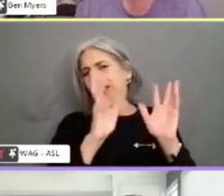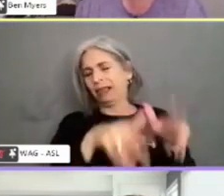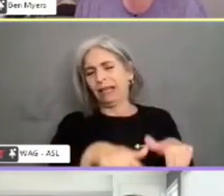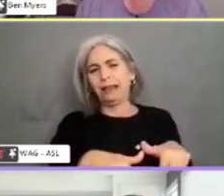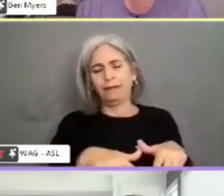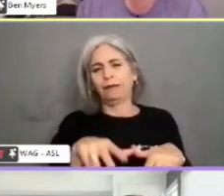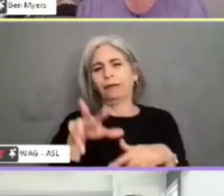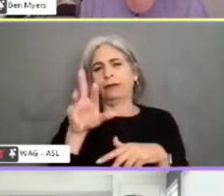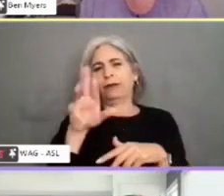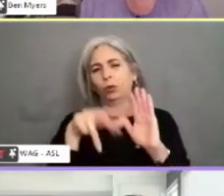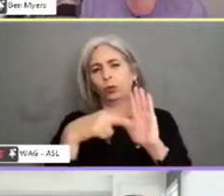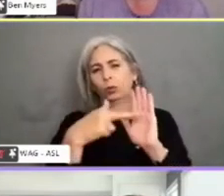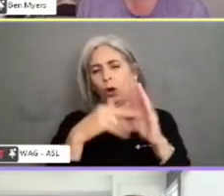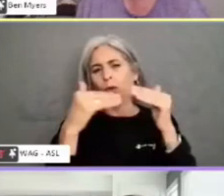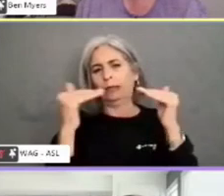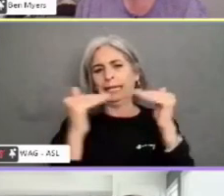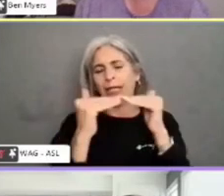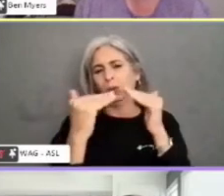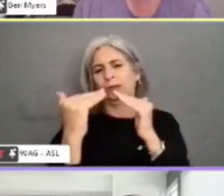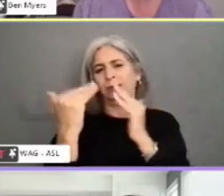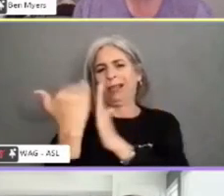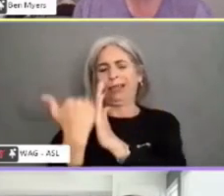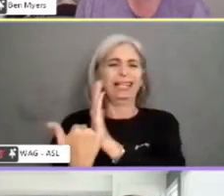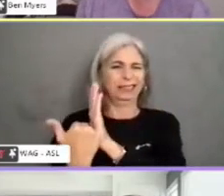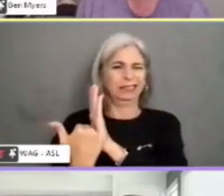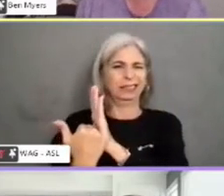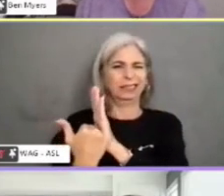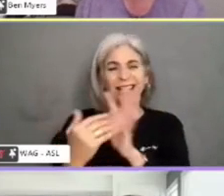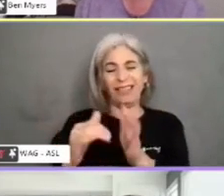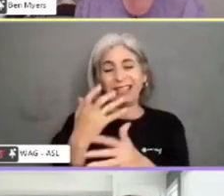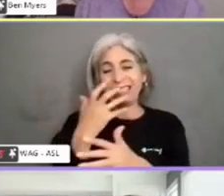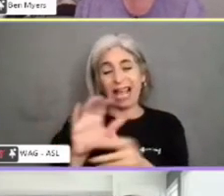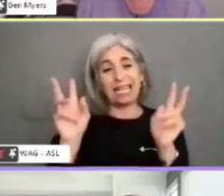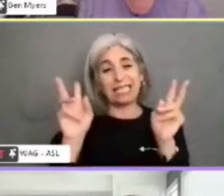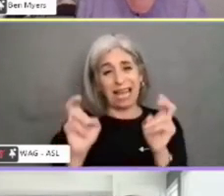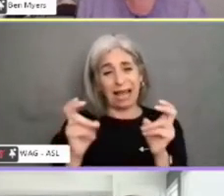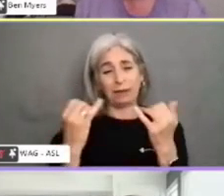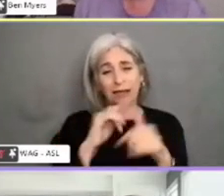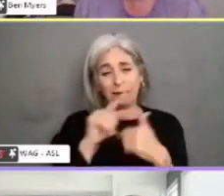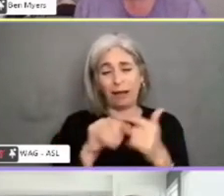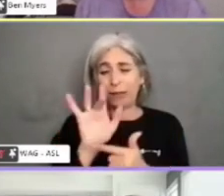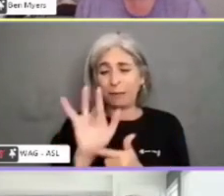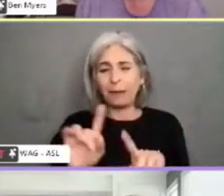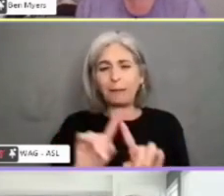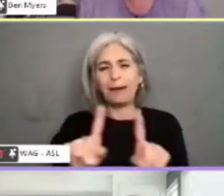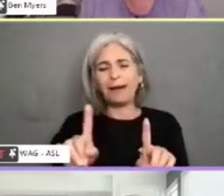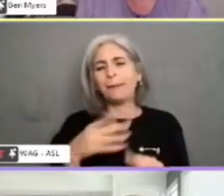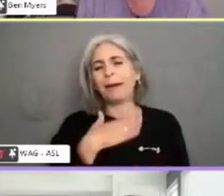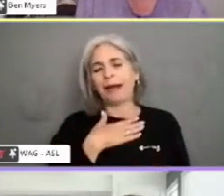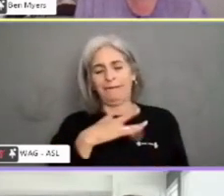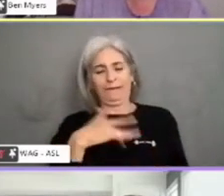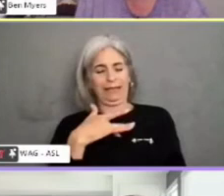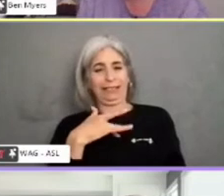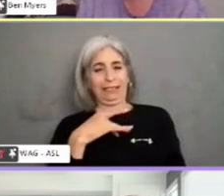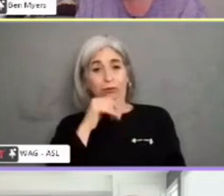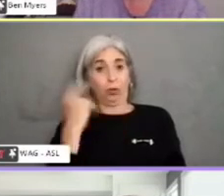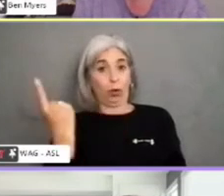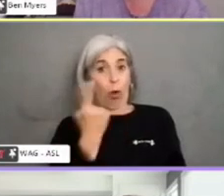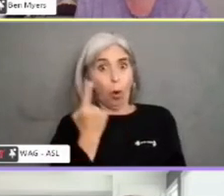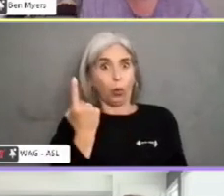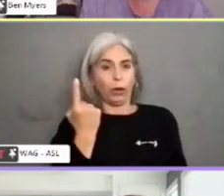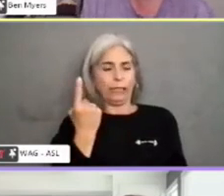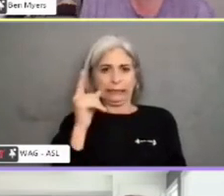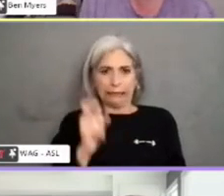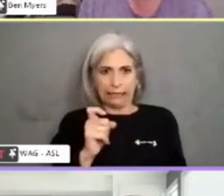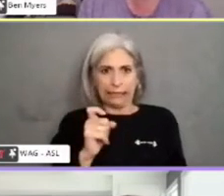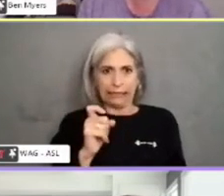list. That I think is a bit of a hot button question as well, but that is my personal feeling on that is you don't always need to